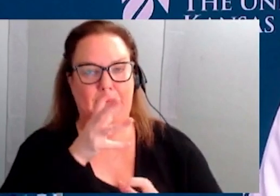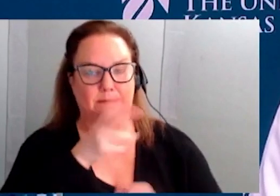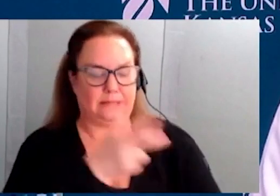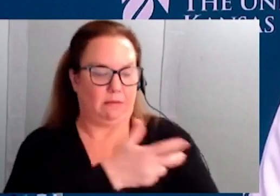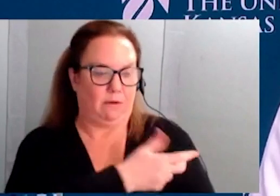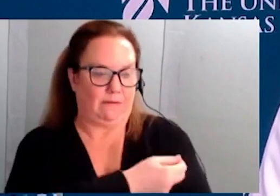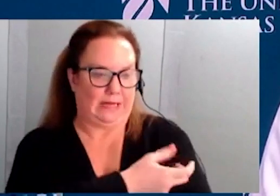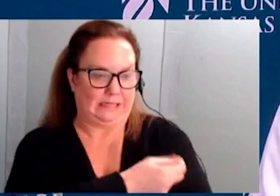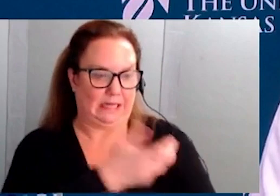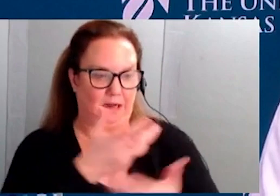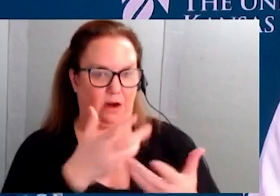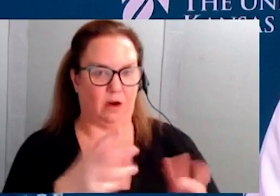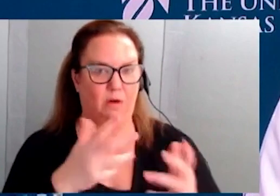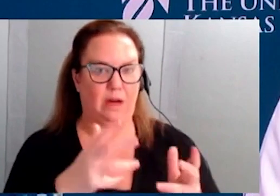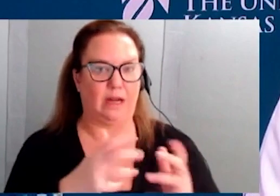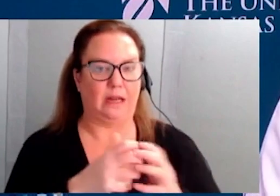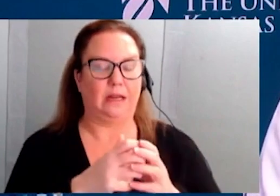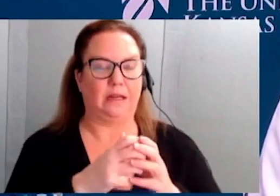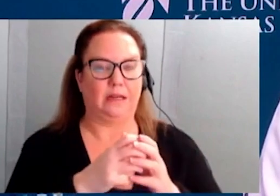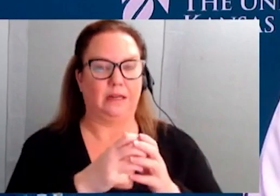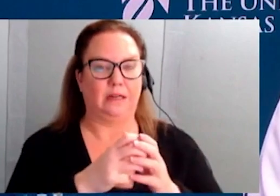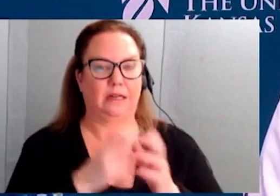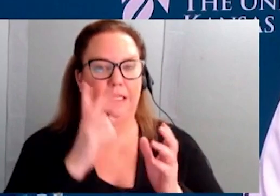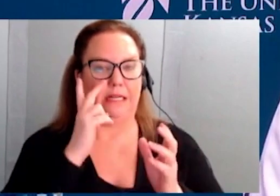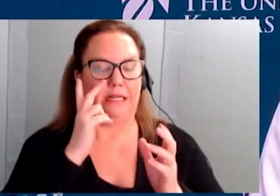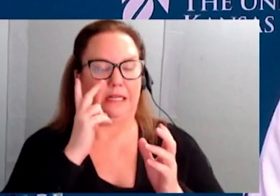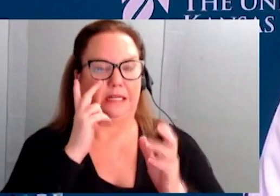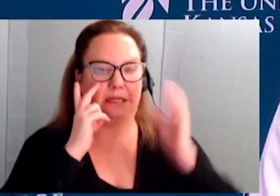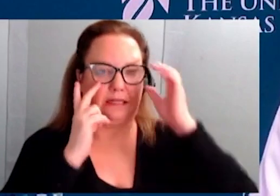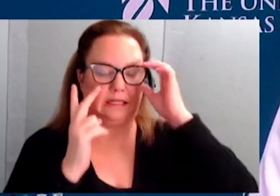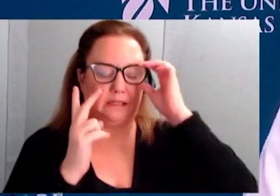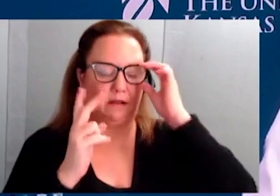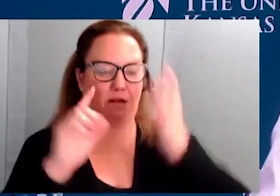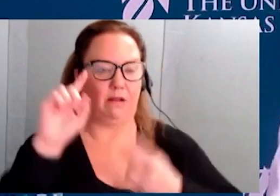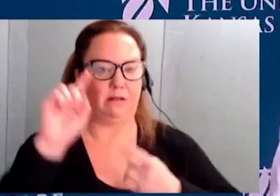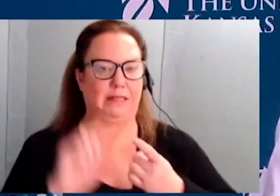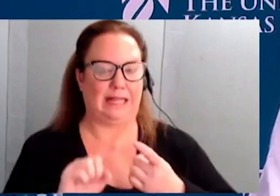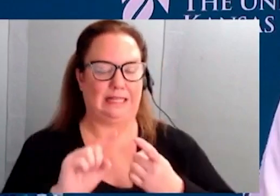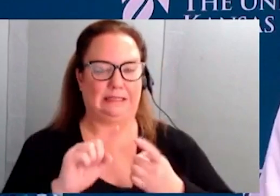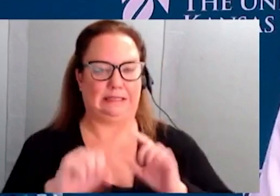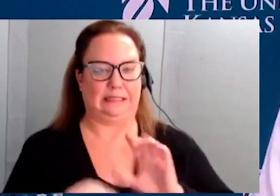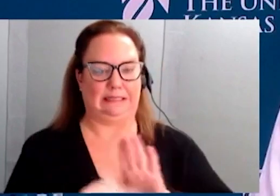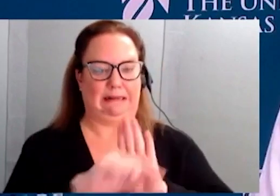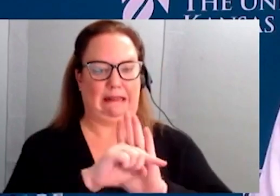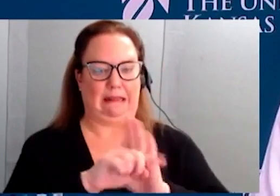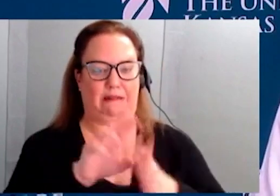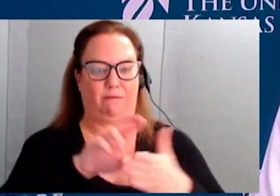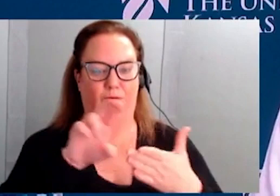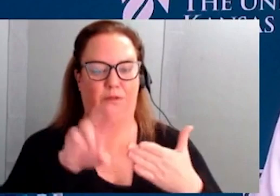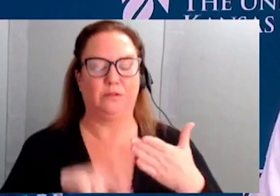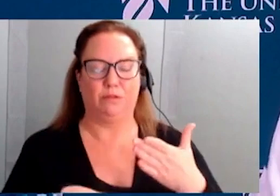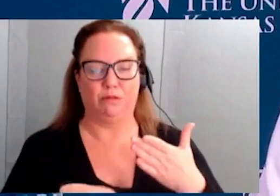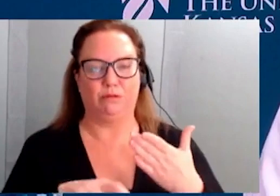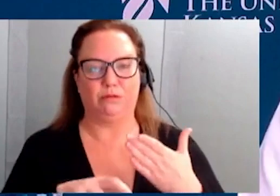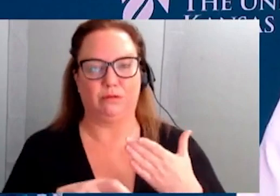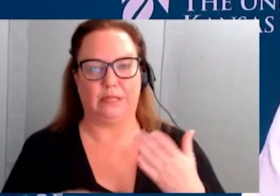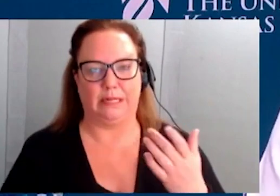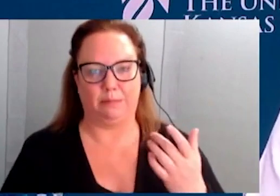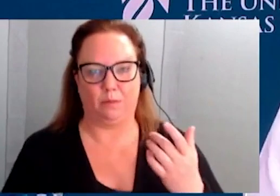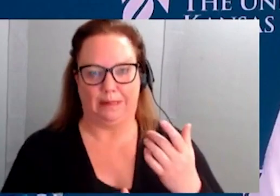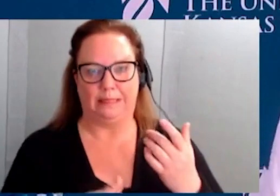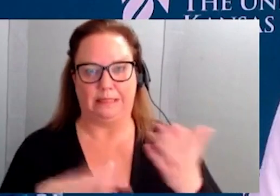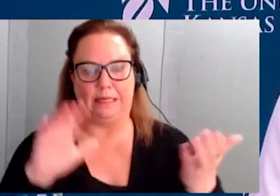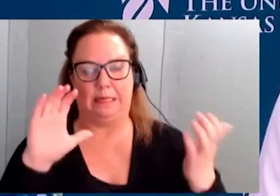vaccinated, they saw much less adverse outcomes in pregnancy compared to